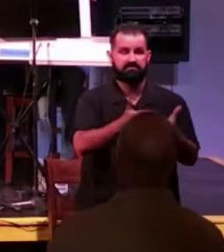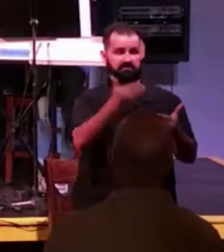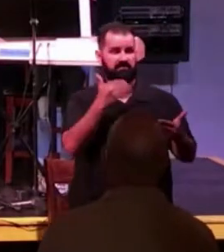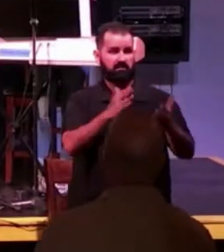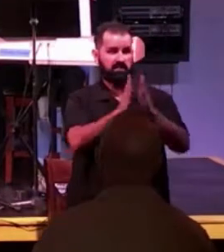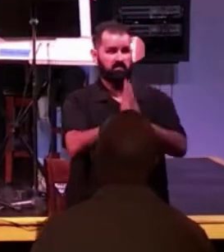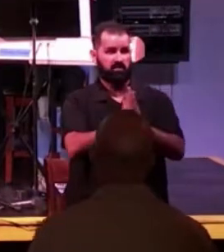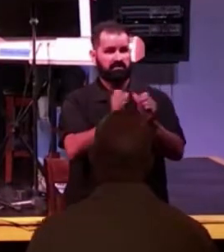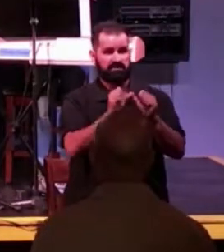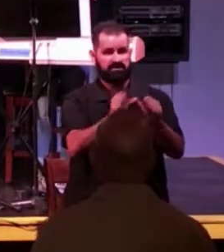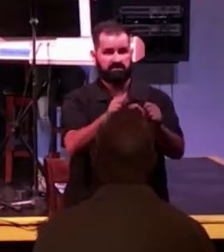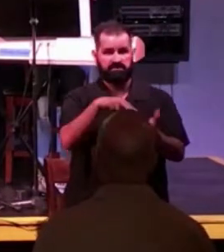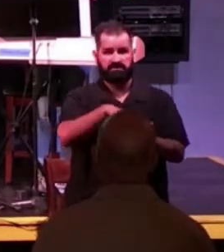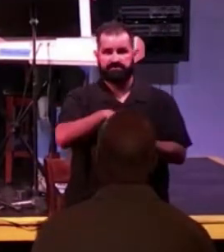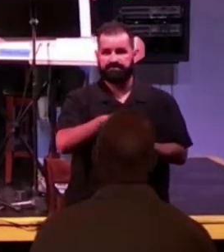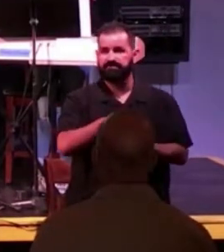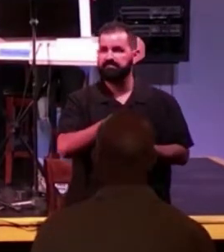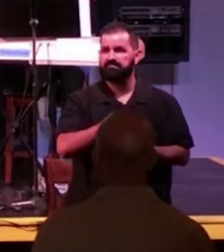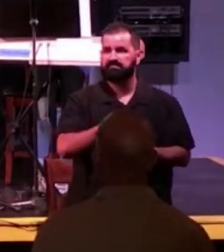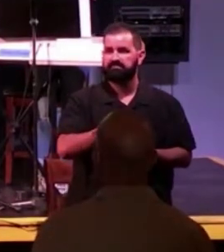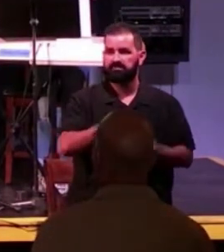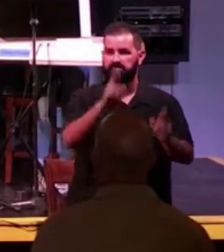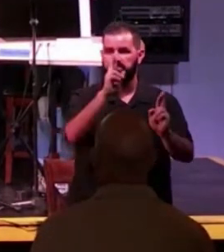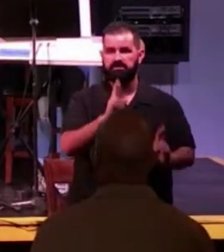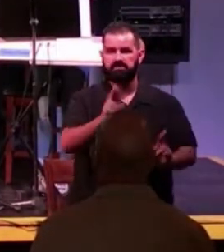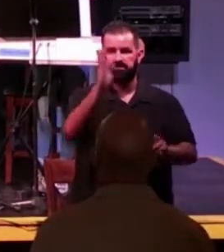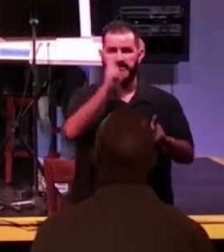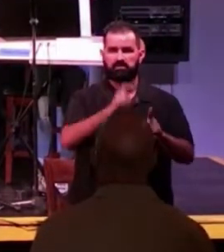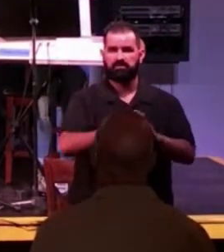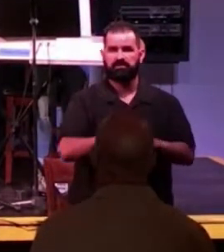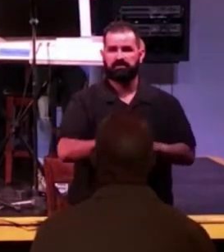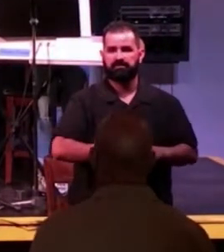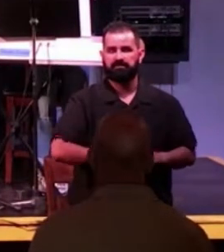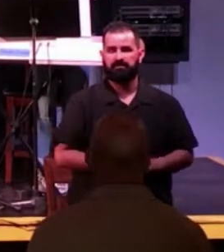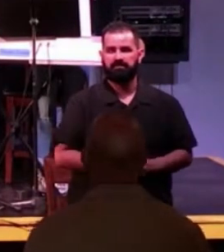I pray, would you remain standing for the Word of God today?